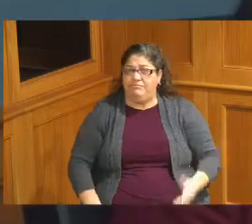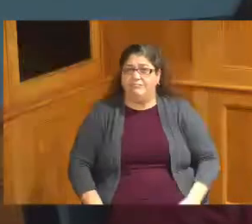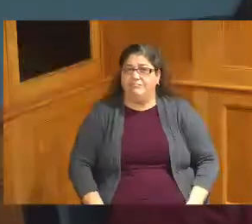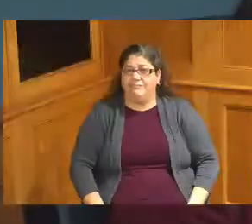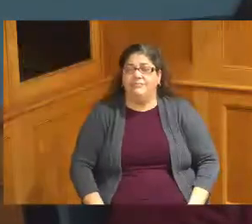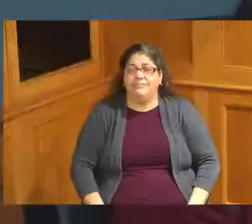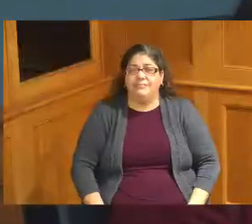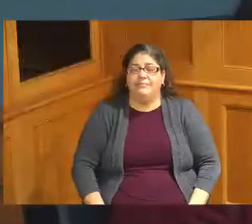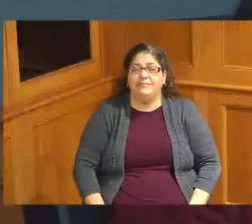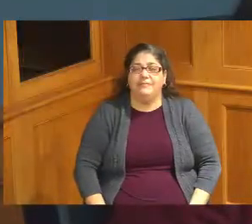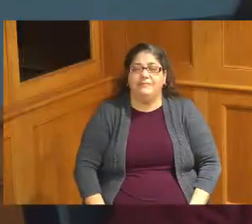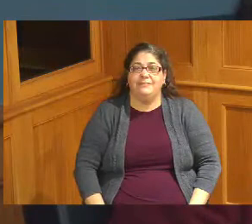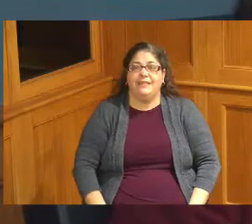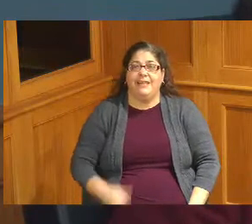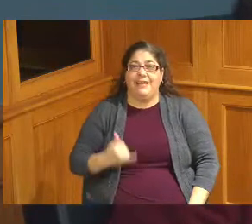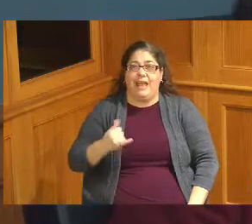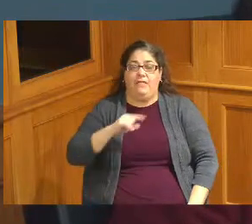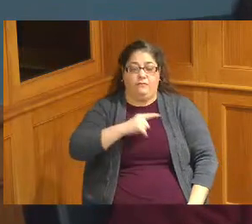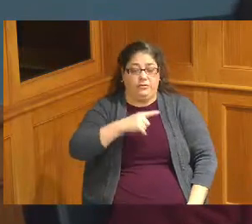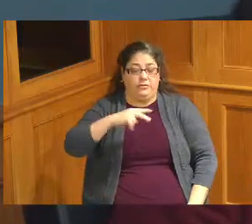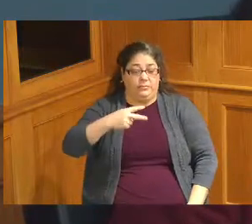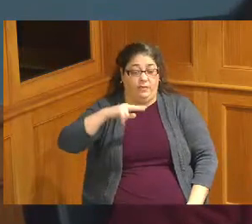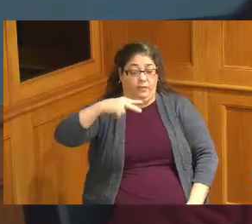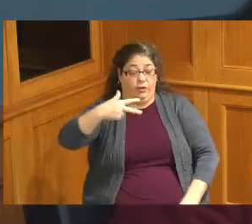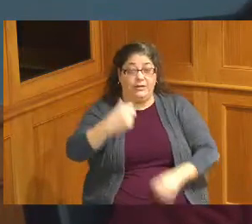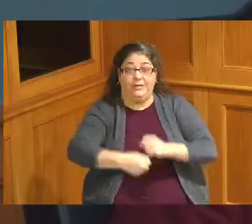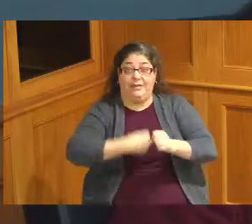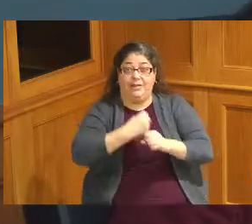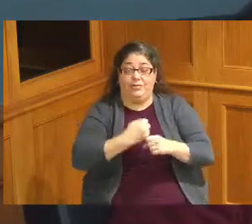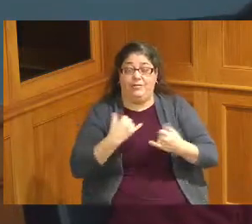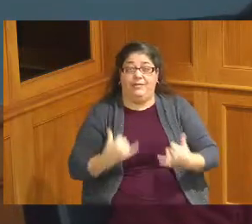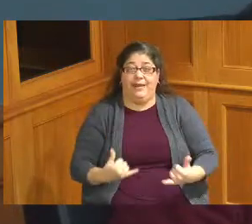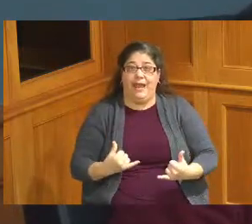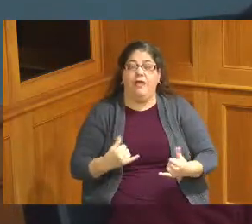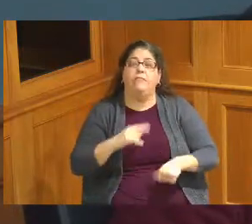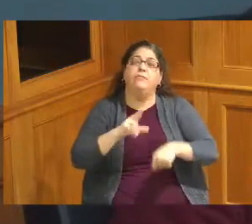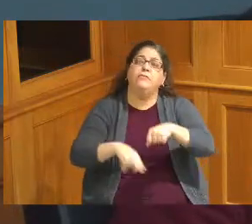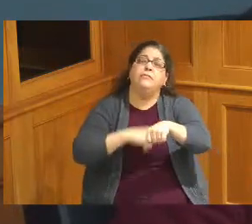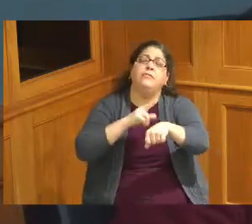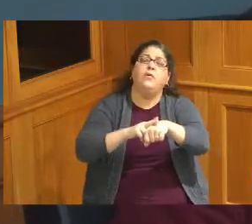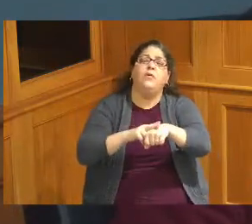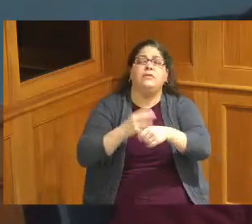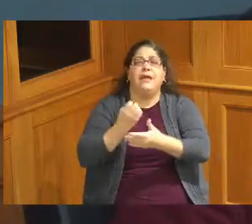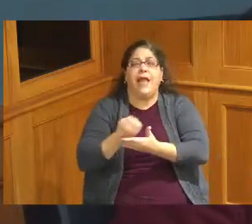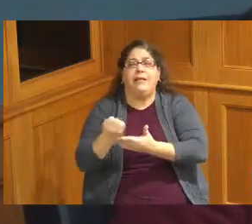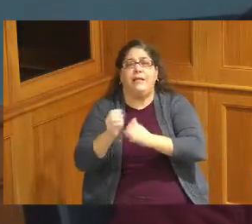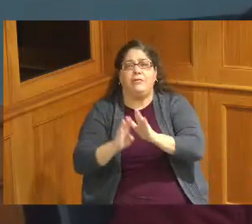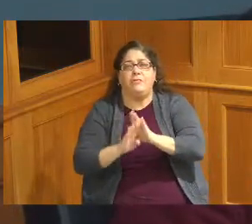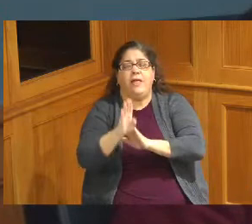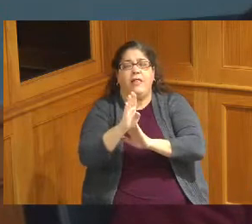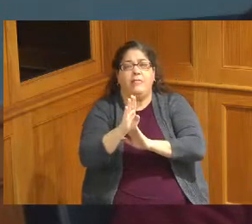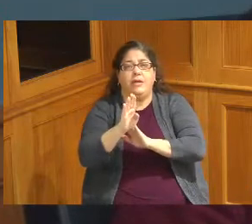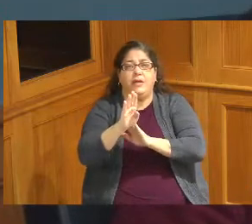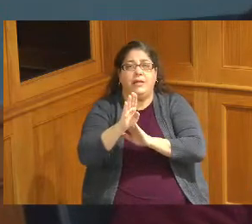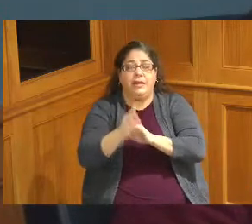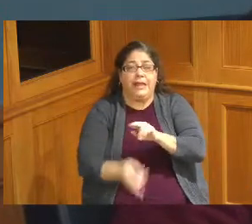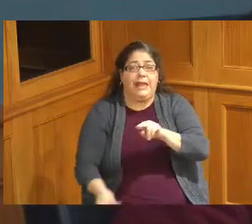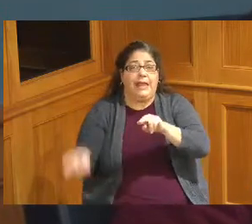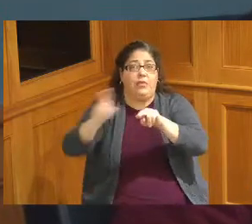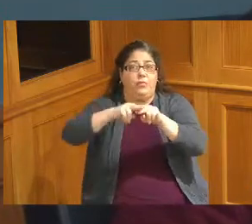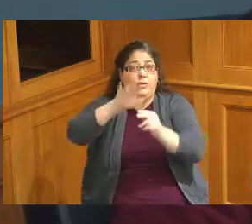said, this would be the third year. Of course, economic development and an increase in our revenue is